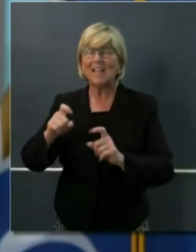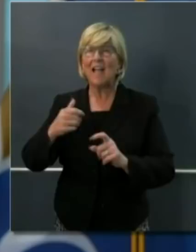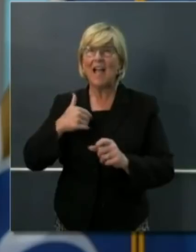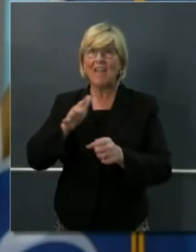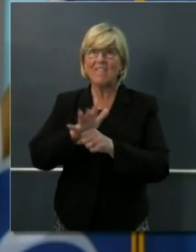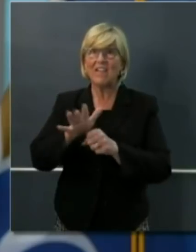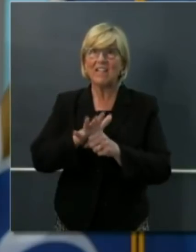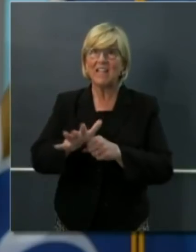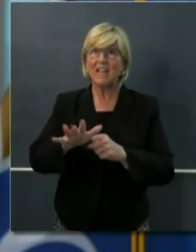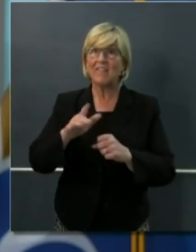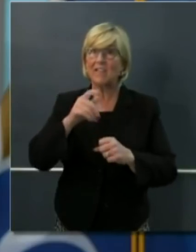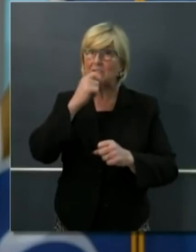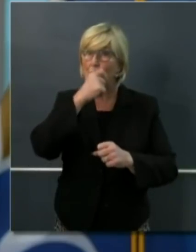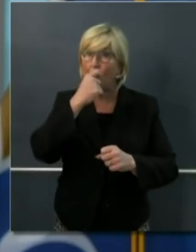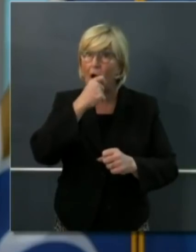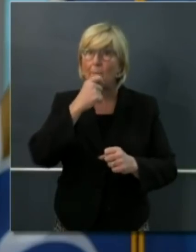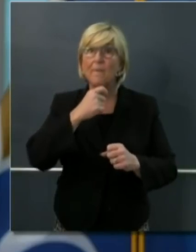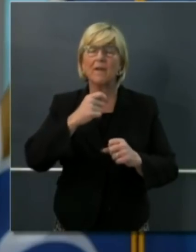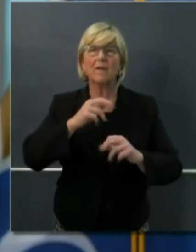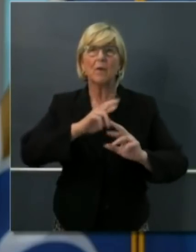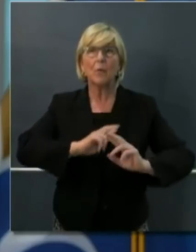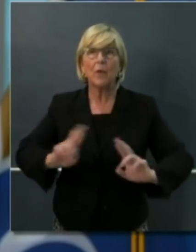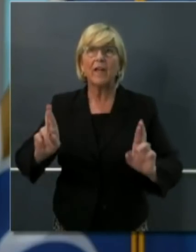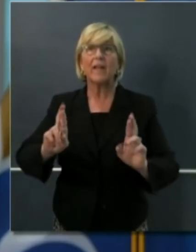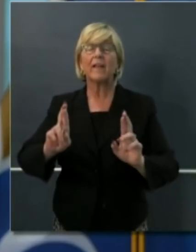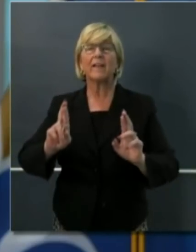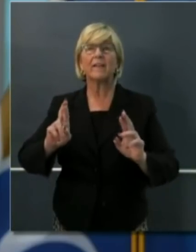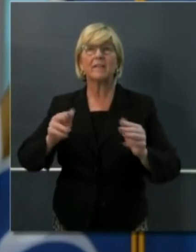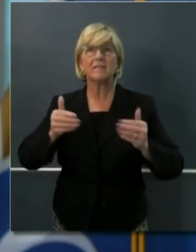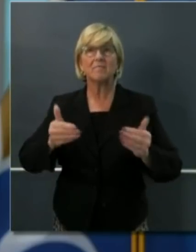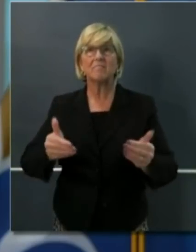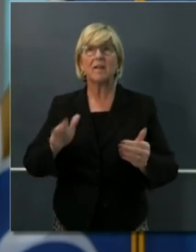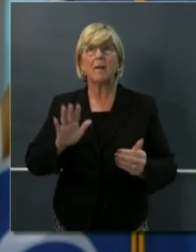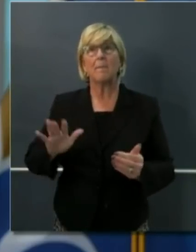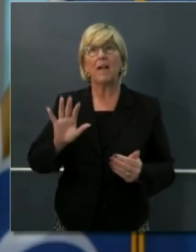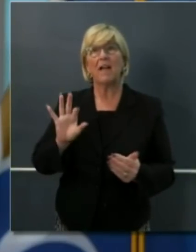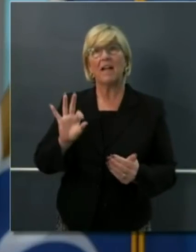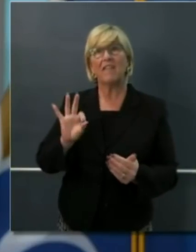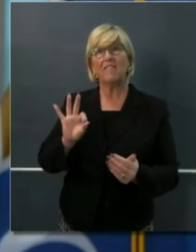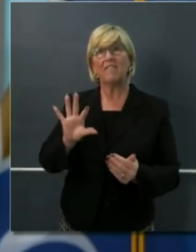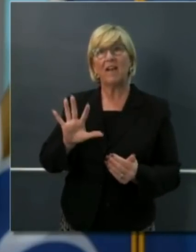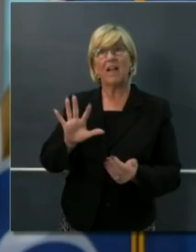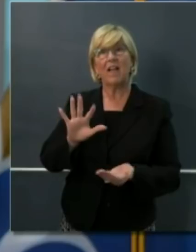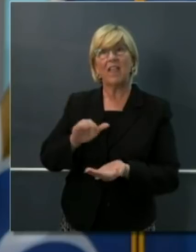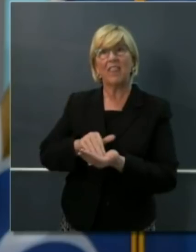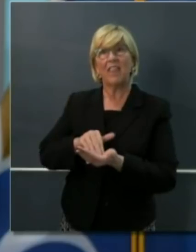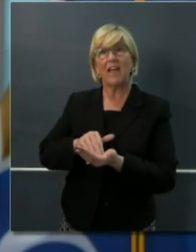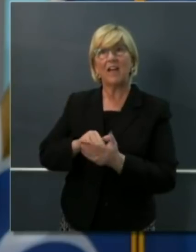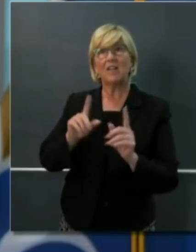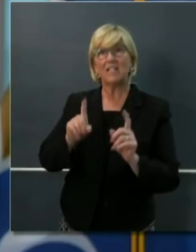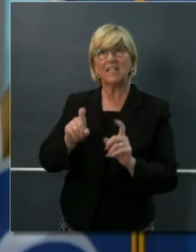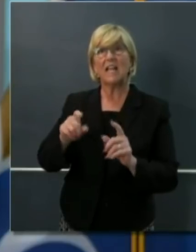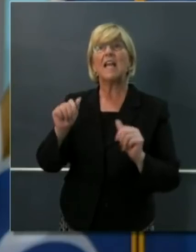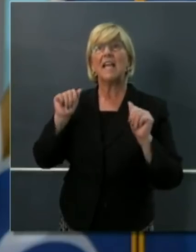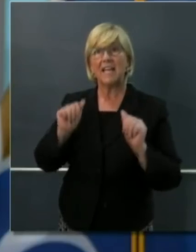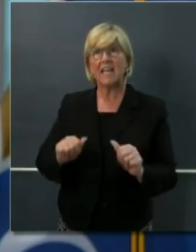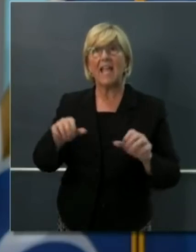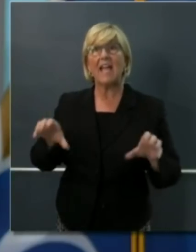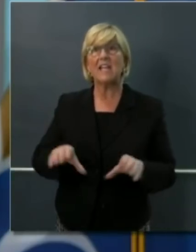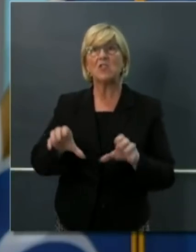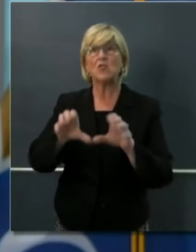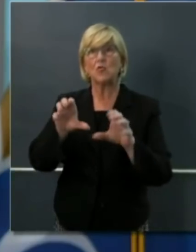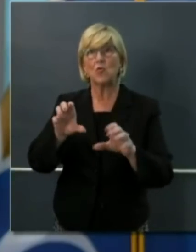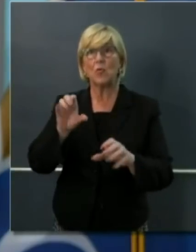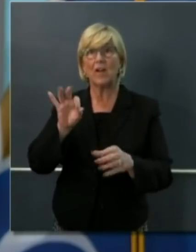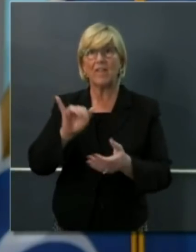supply chains intact and ready to go, be about 95,000 tests we can conduct of PCR